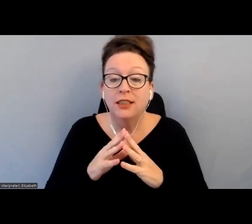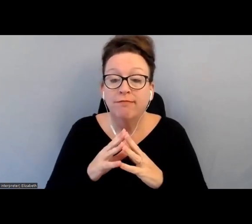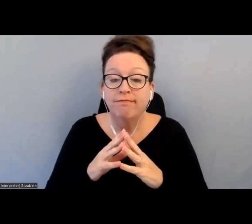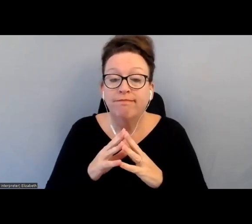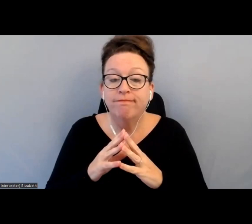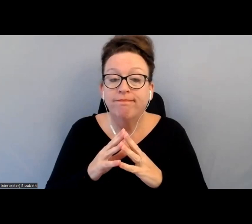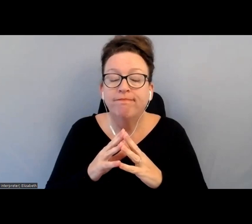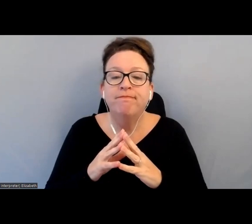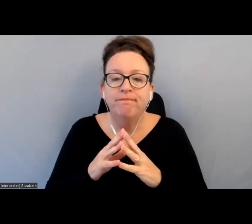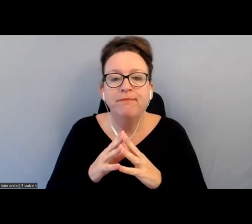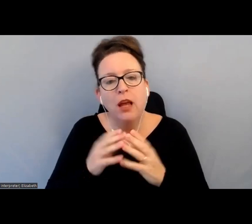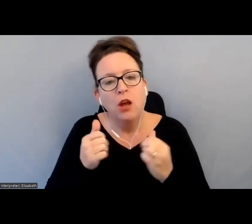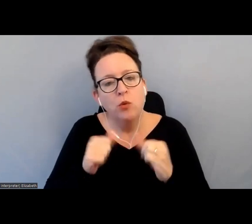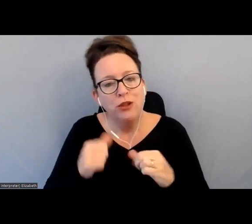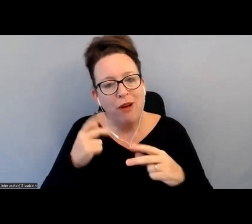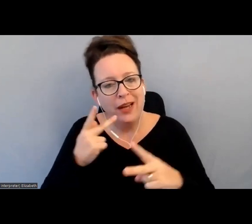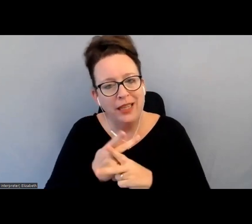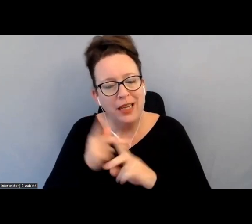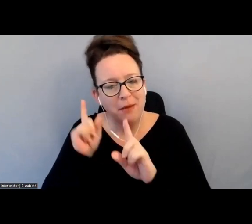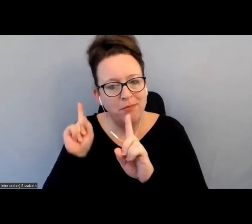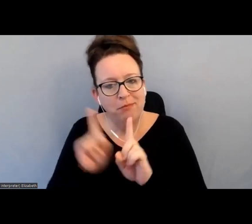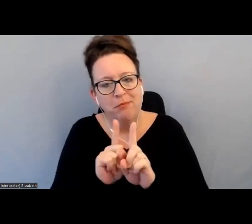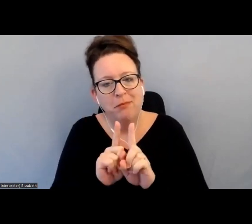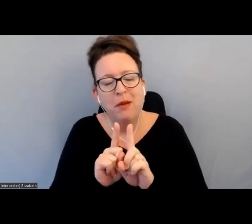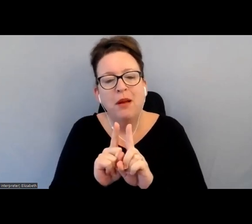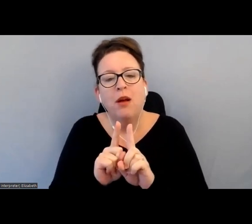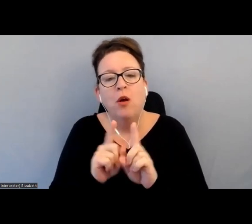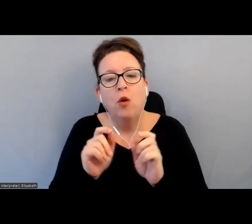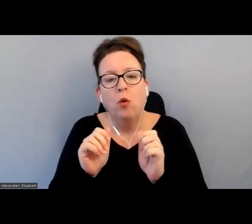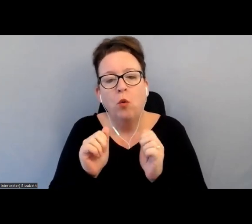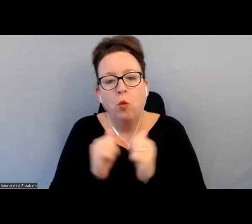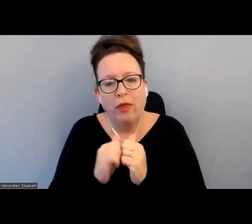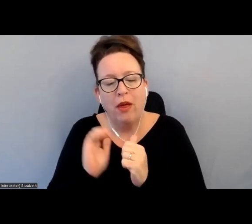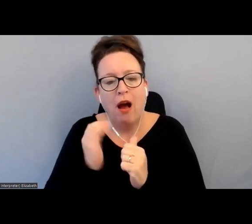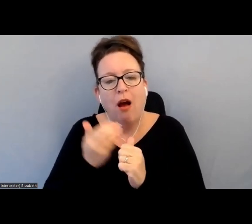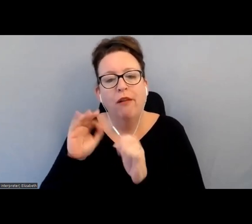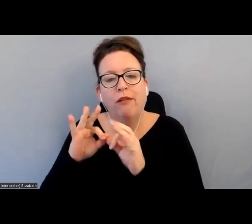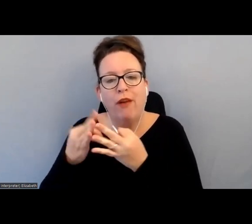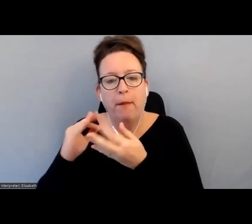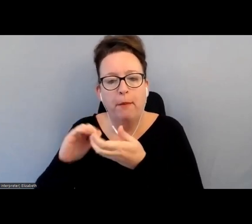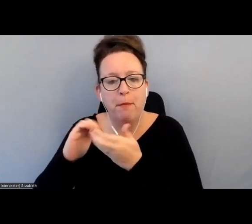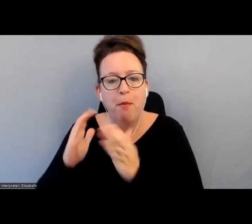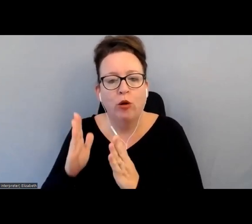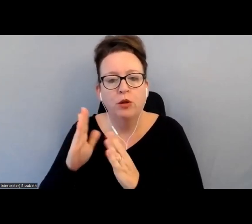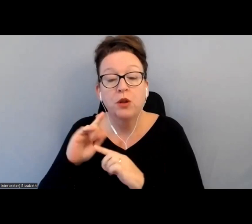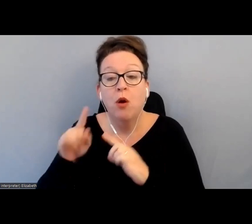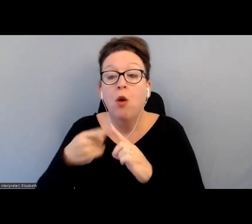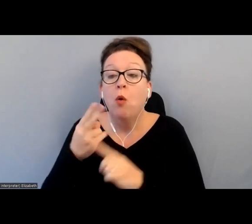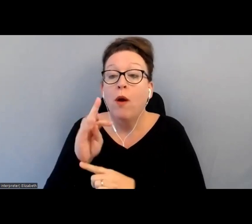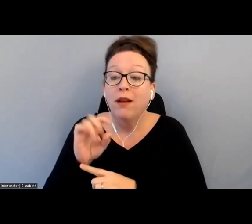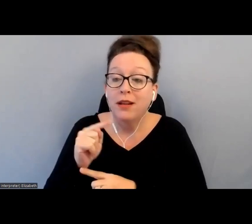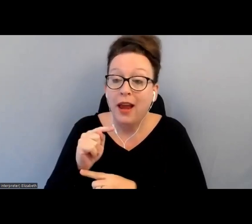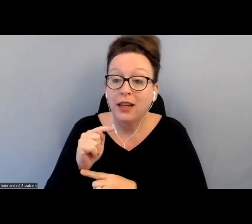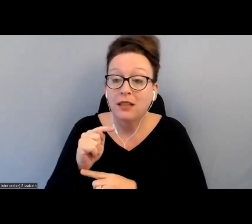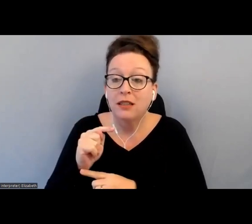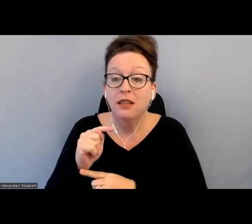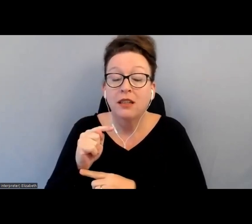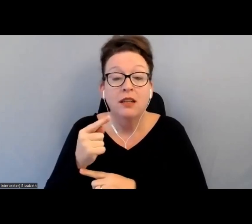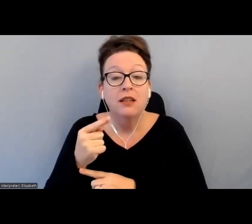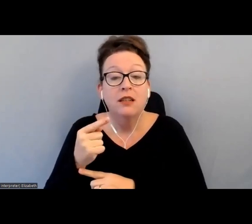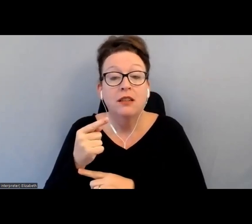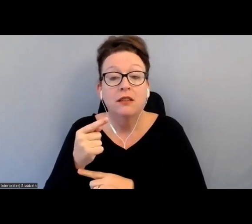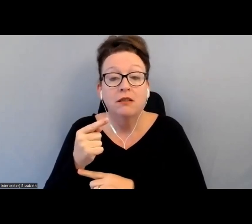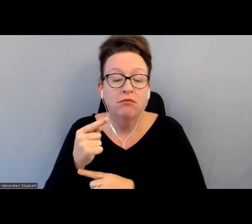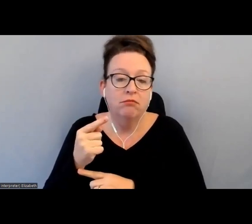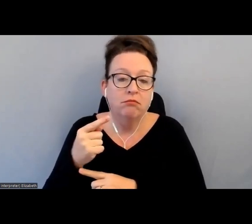we try and keep our mentoring with our peer mentors or family partners. When a next gener says they want that